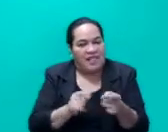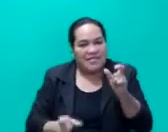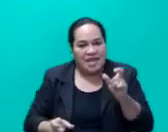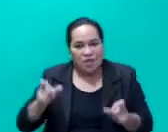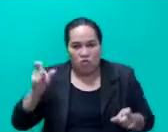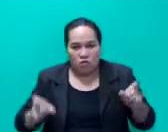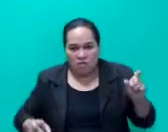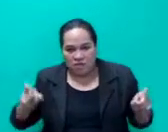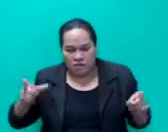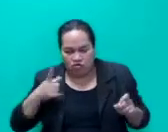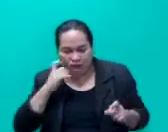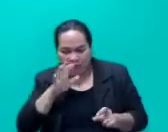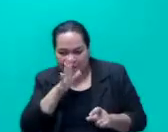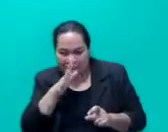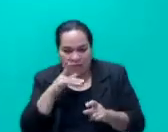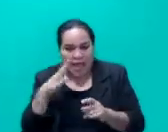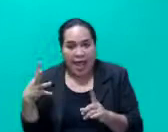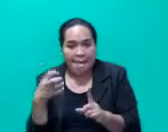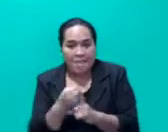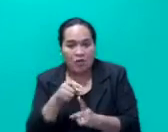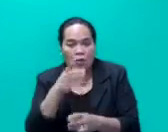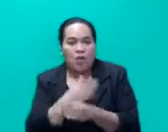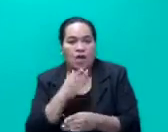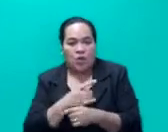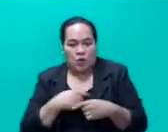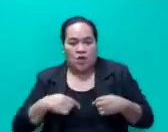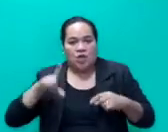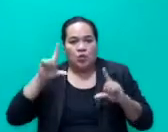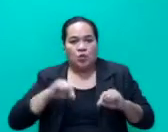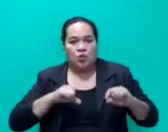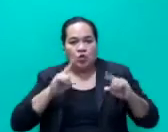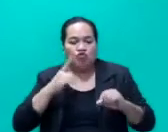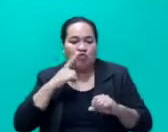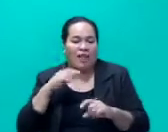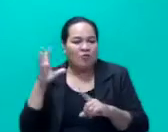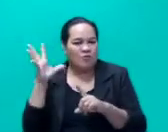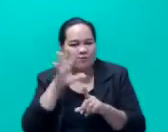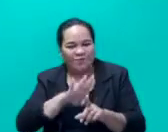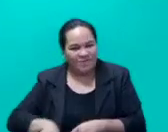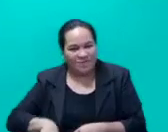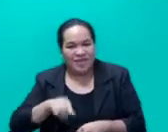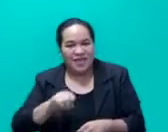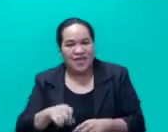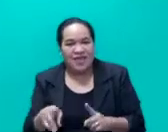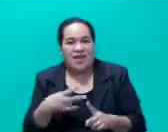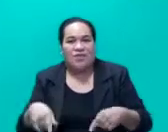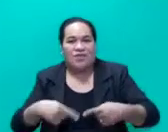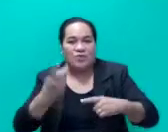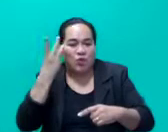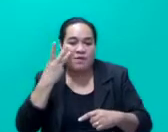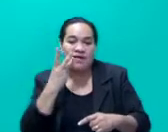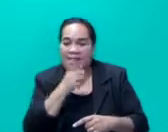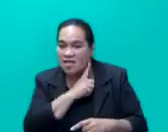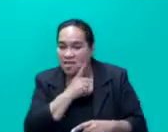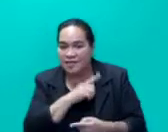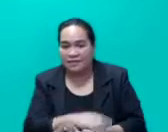to gauge the impact of work we are doing in terms of eliminating violence against our women and girls. Mr. Speaker,